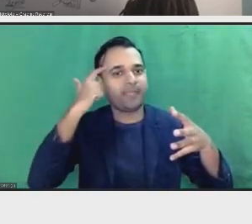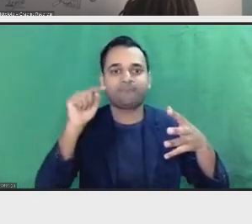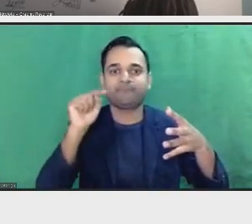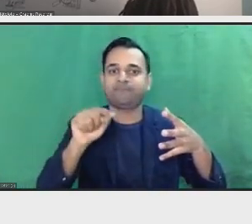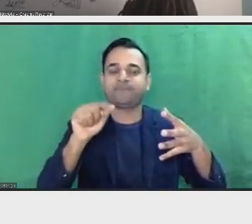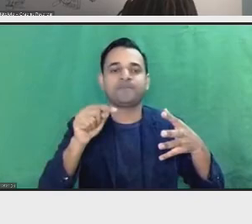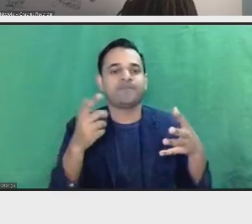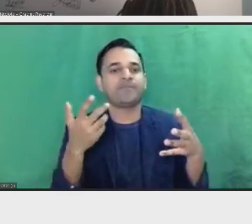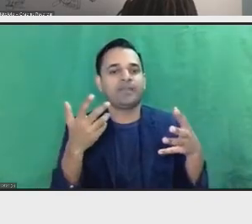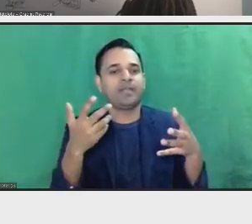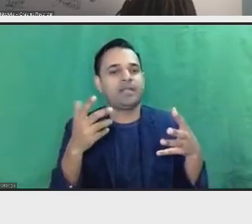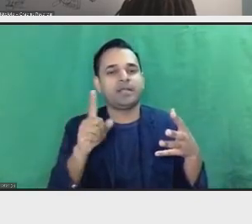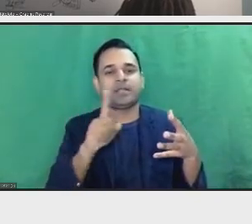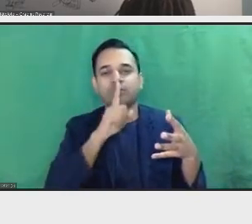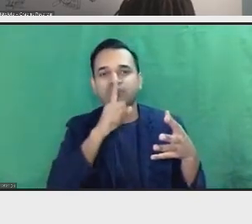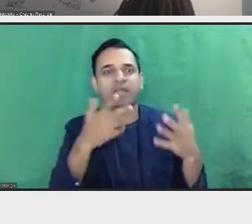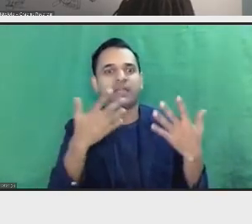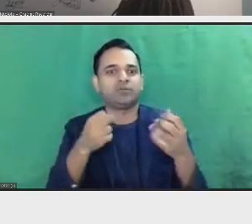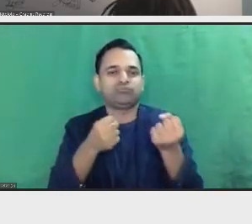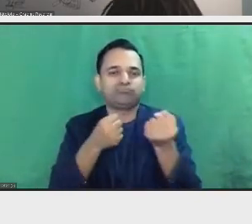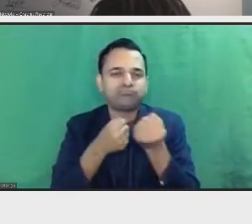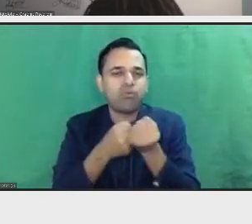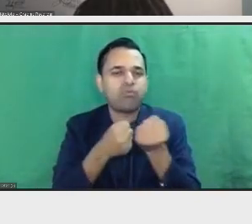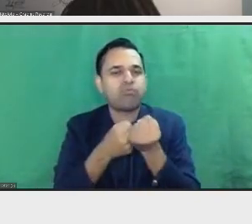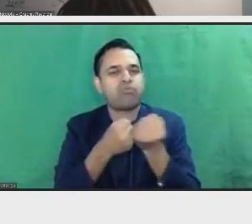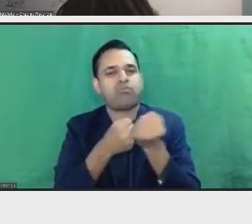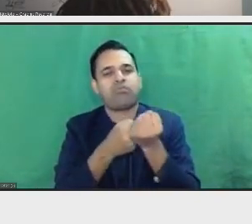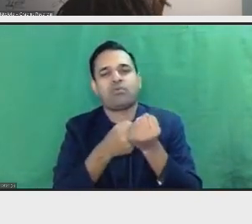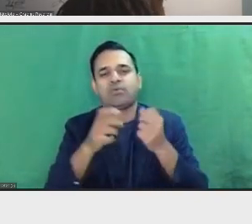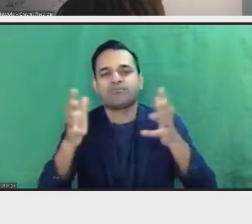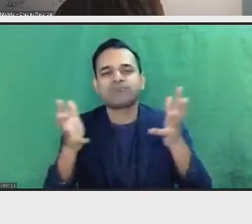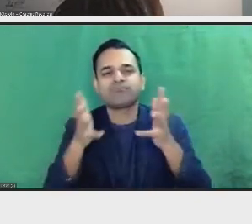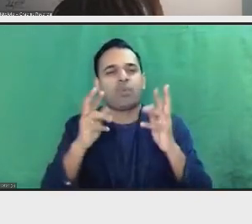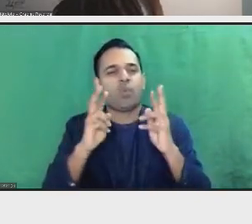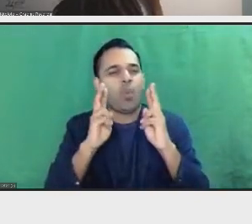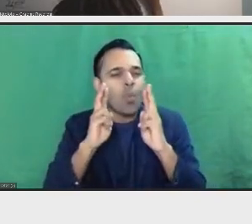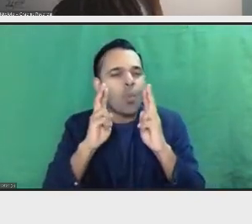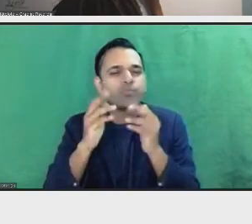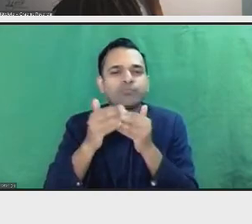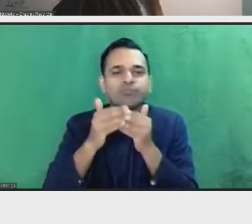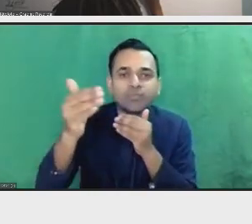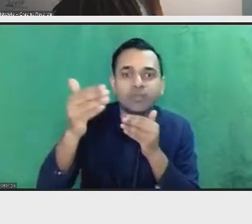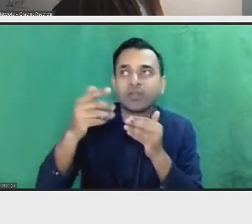will take this momentum forward. And we really encourage everybody, like I said, the issue of climate,